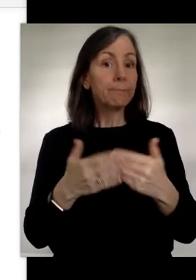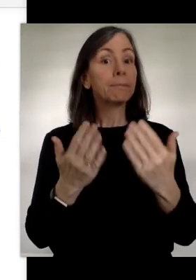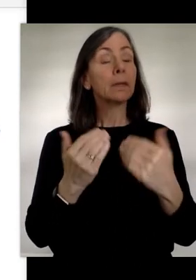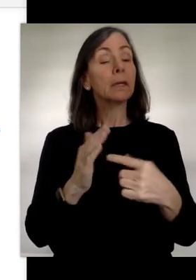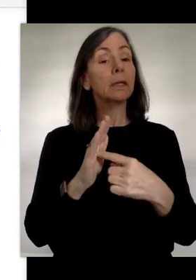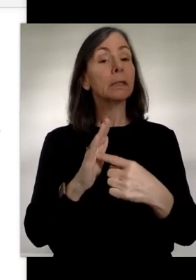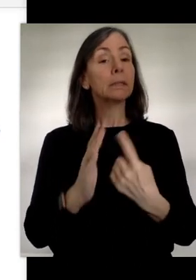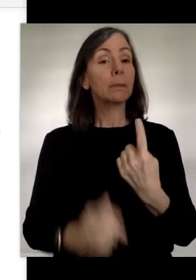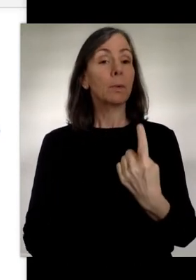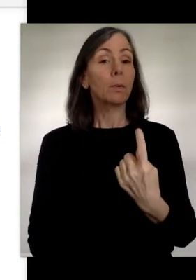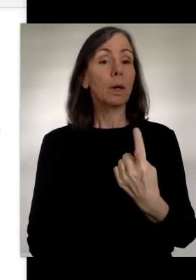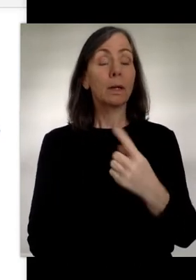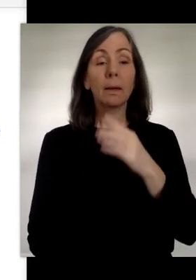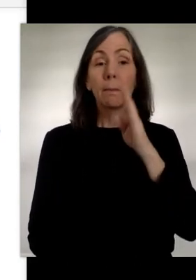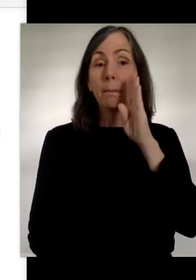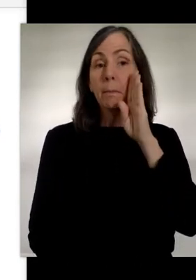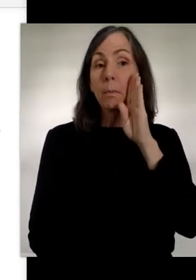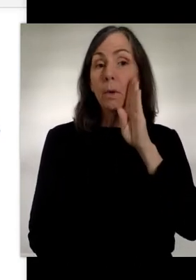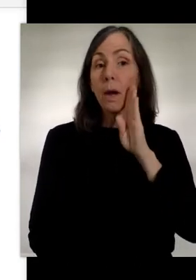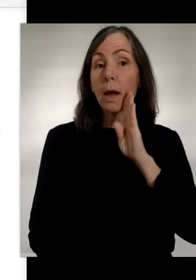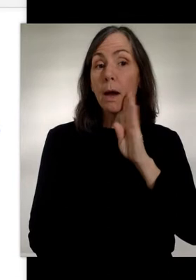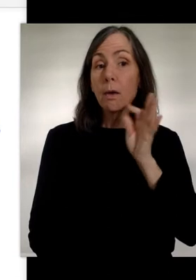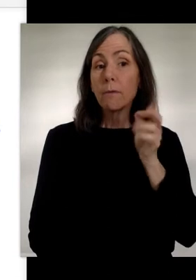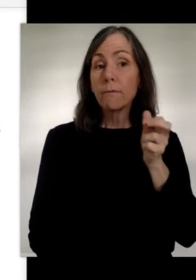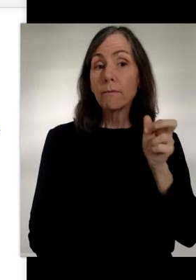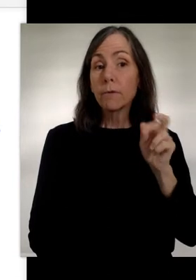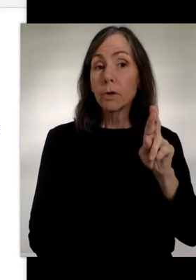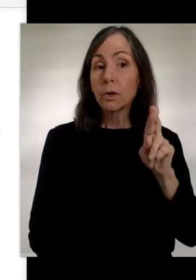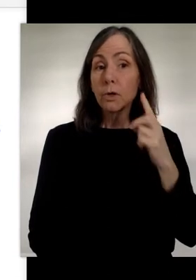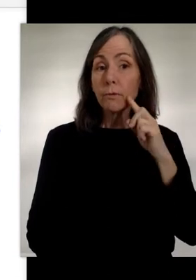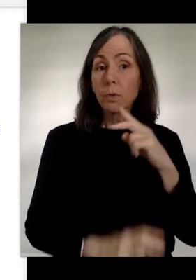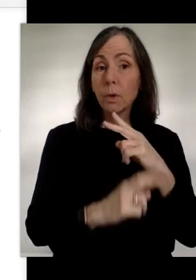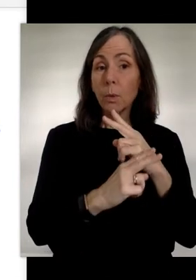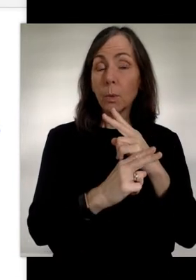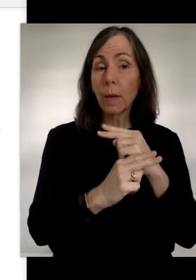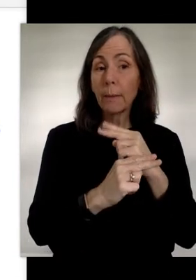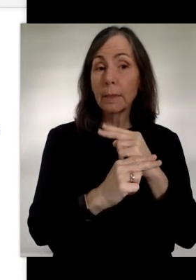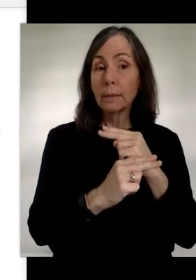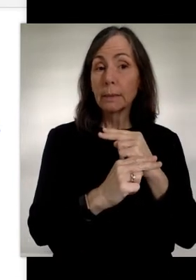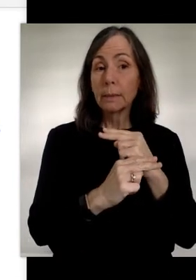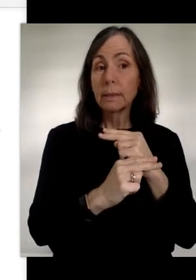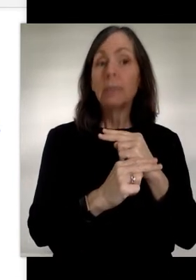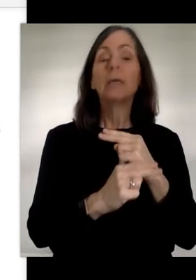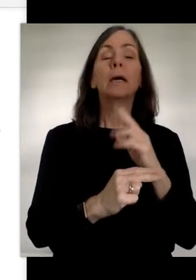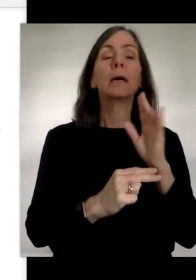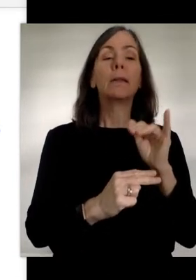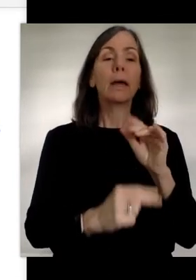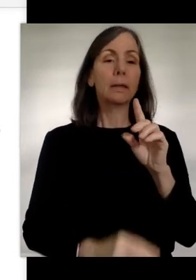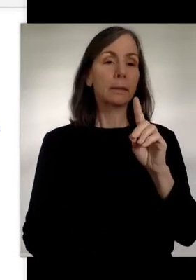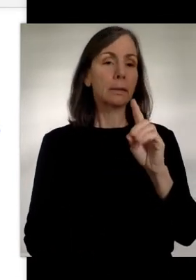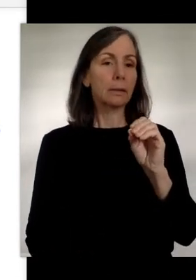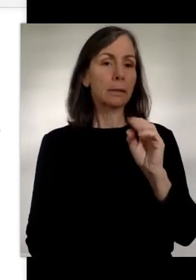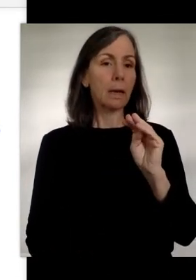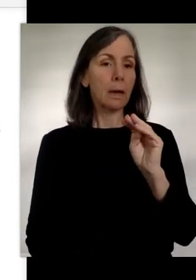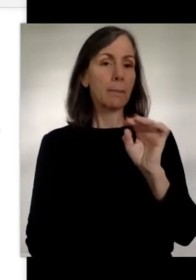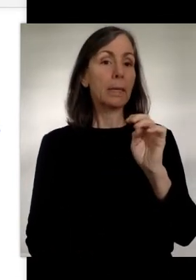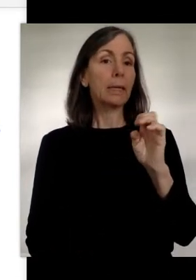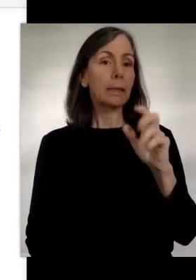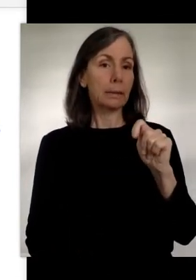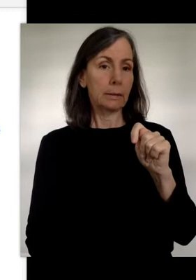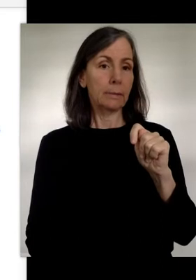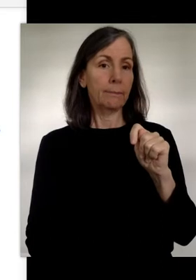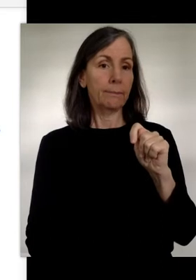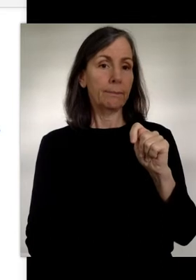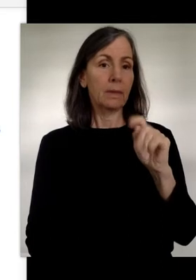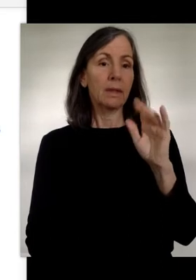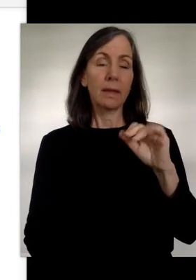that brown fur is dominant over white fur. We remember that word dominant means